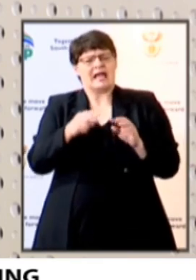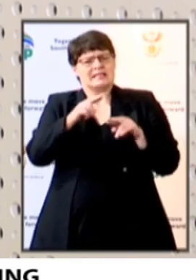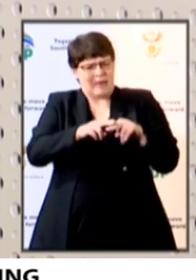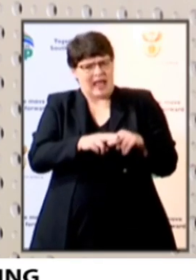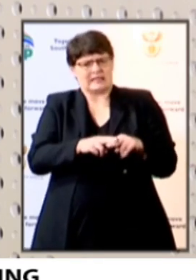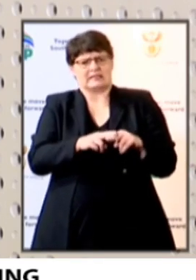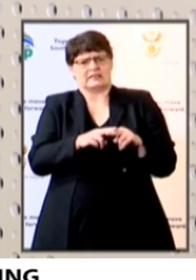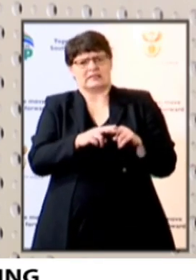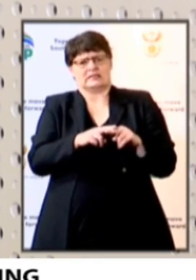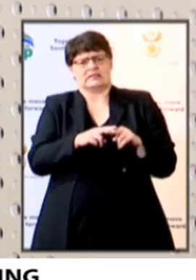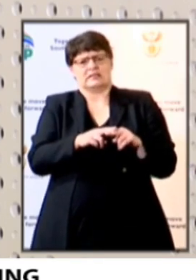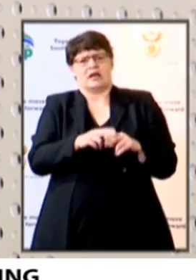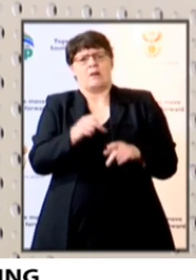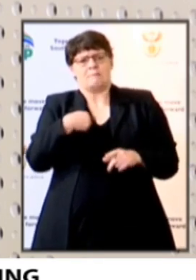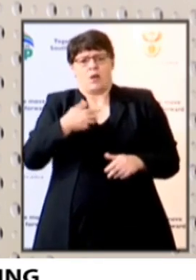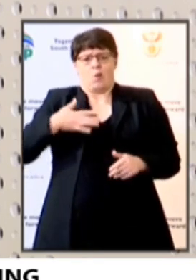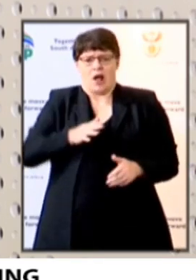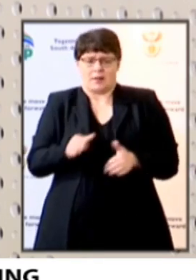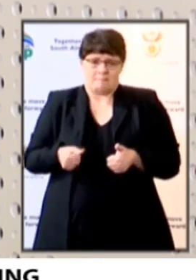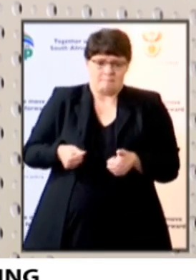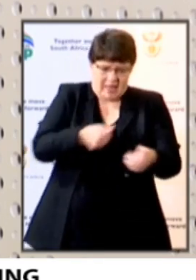like people returning to work